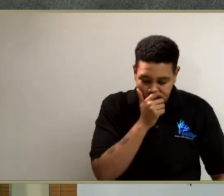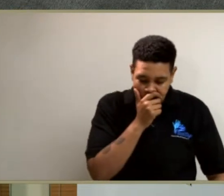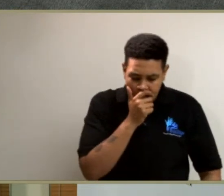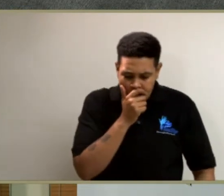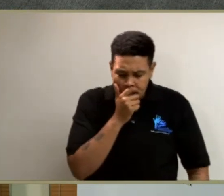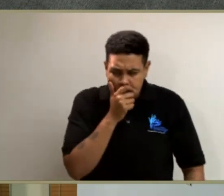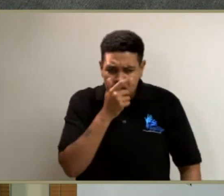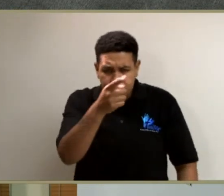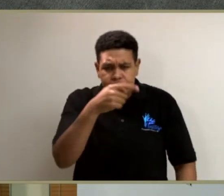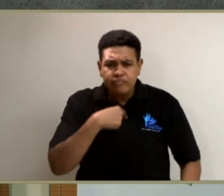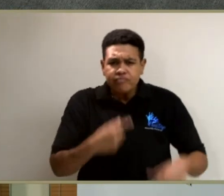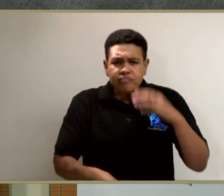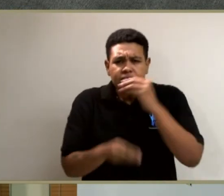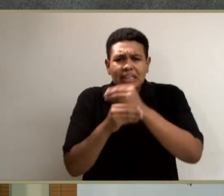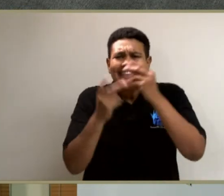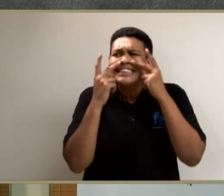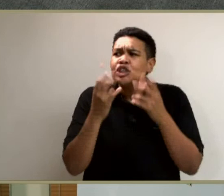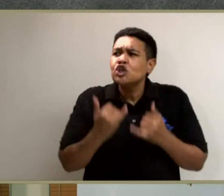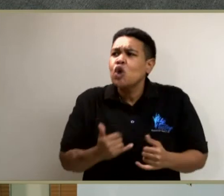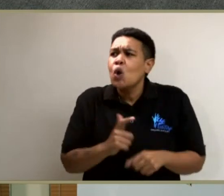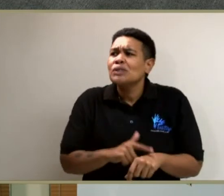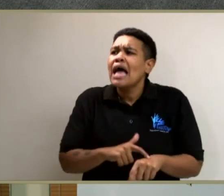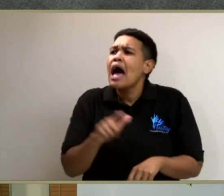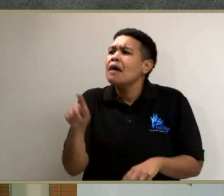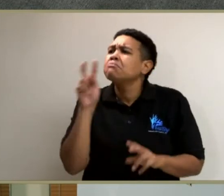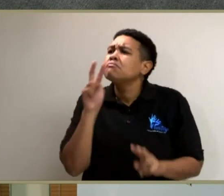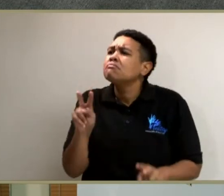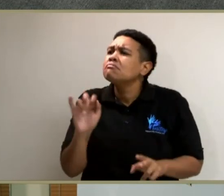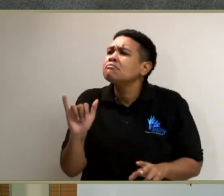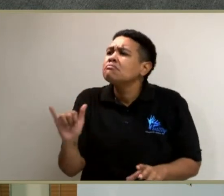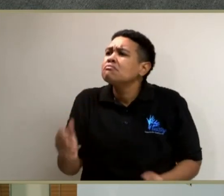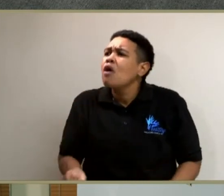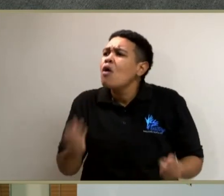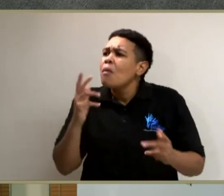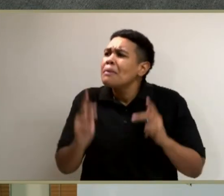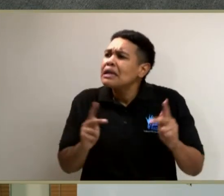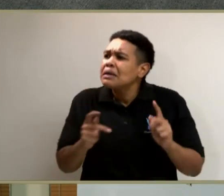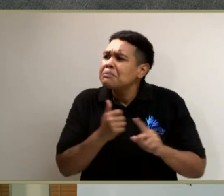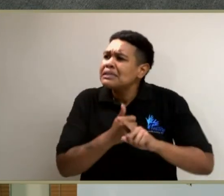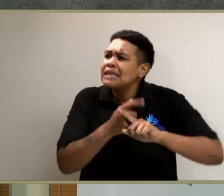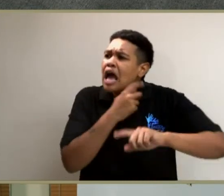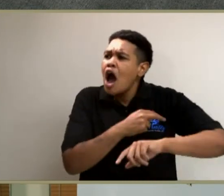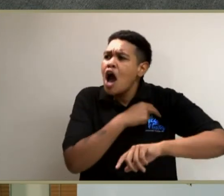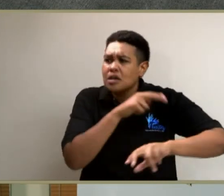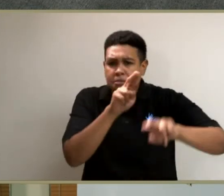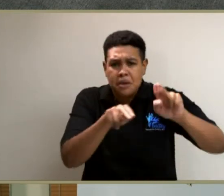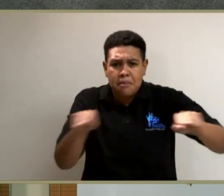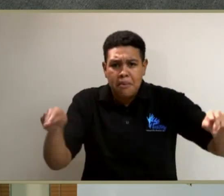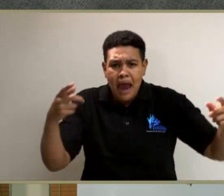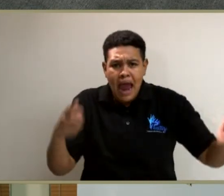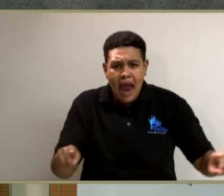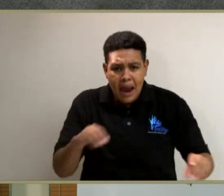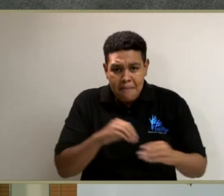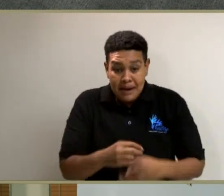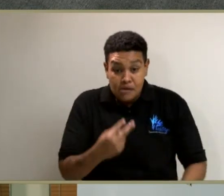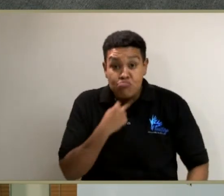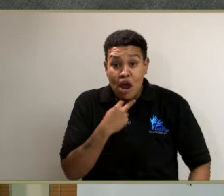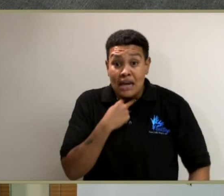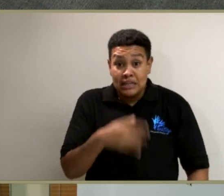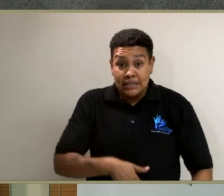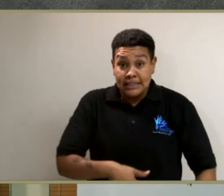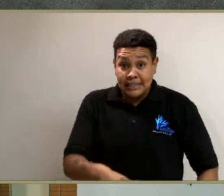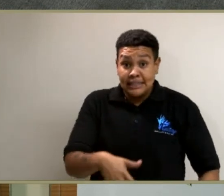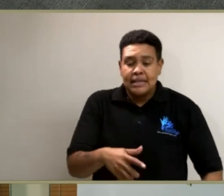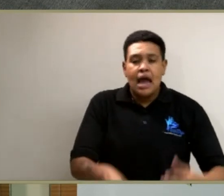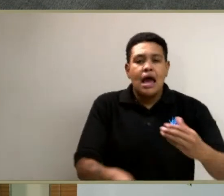What we're also seeing at this time is that the number of persons that are hospitalized in pregnancy are